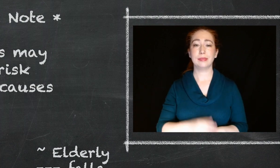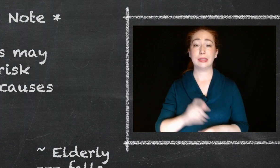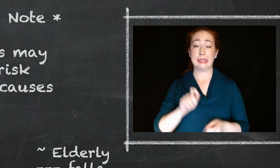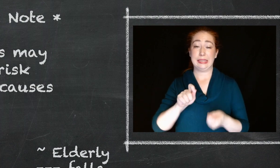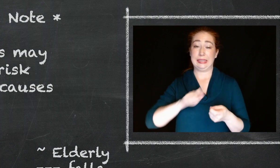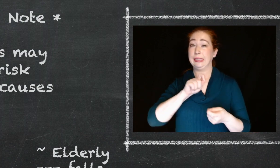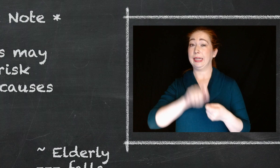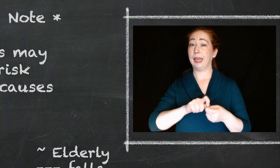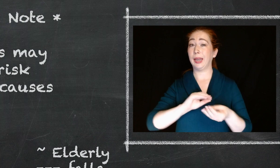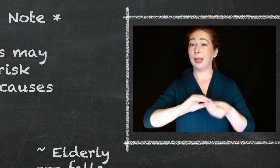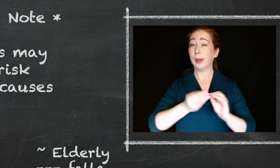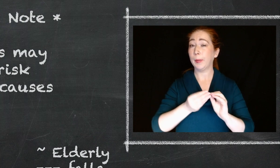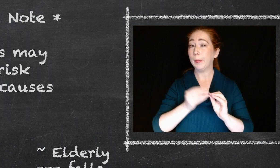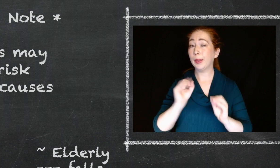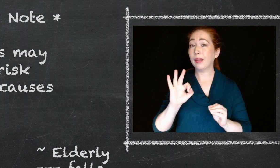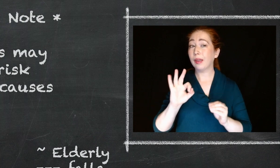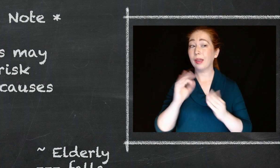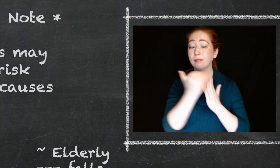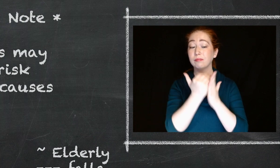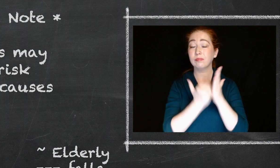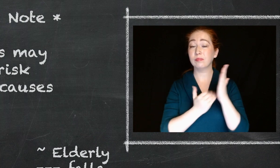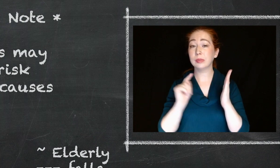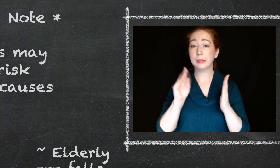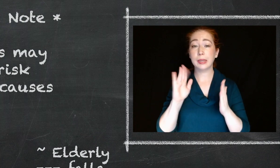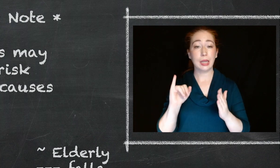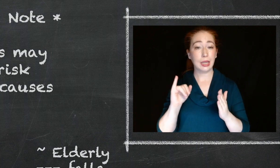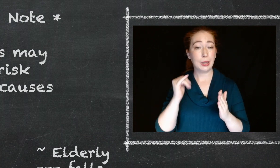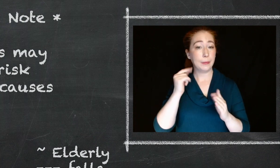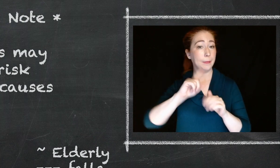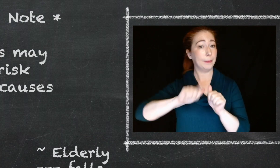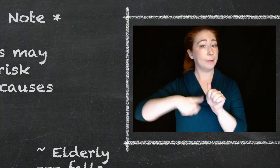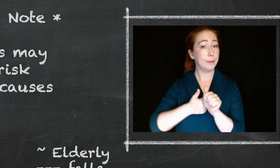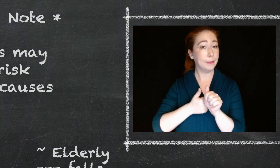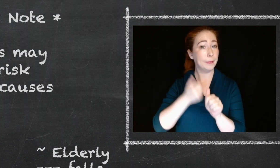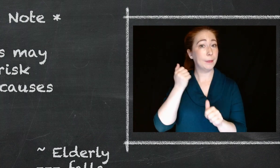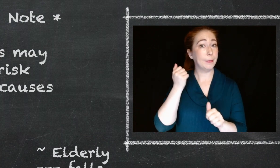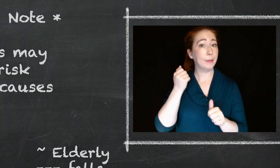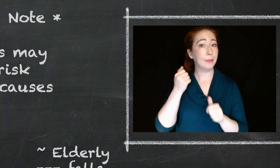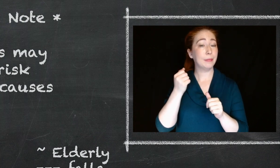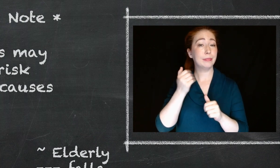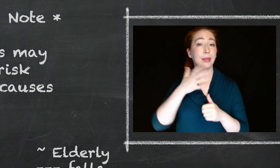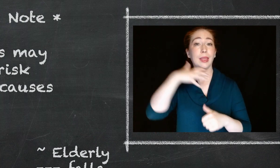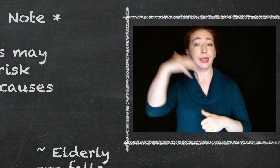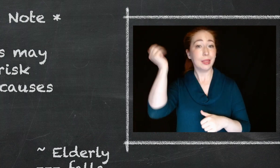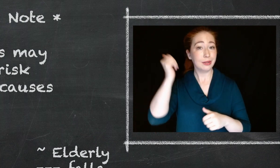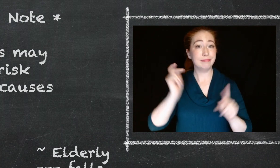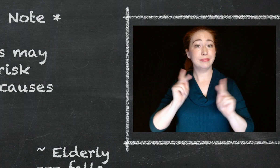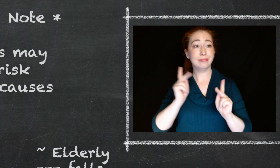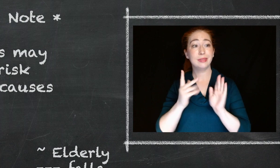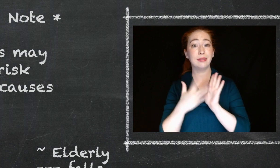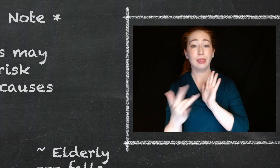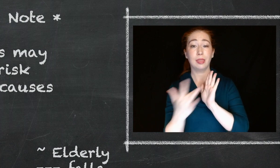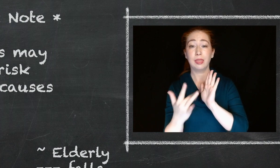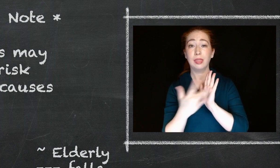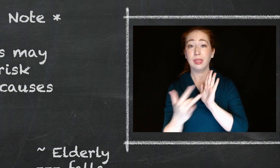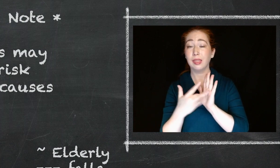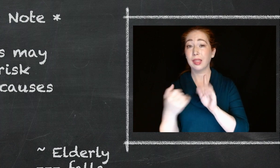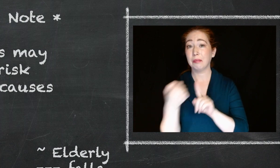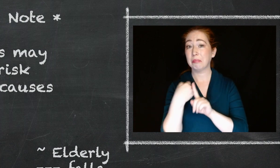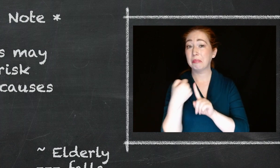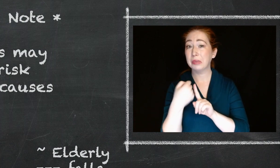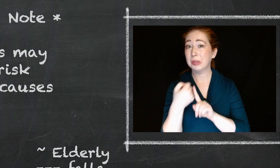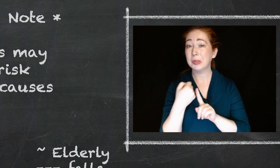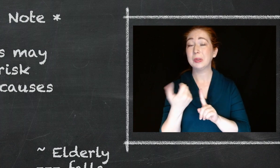exact numbers of TBIs because of physical elder abuse are not known, and elder abuse is more likely